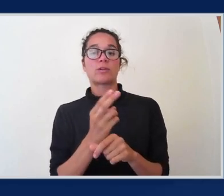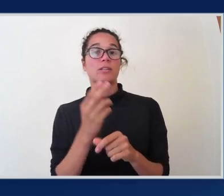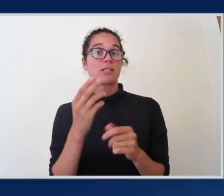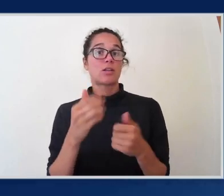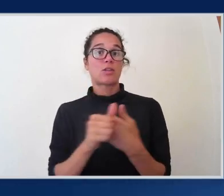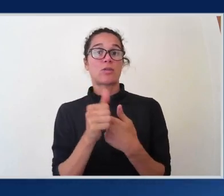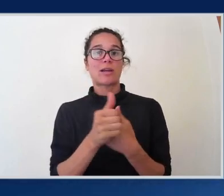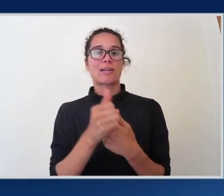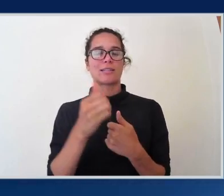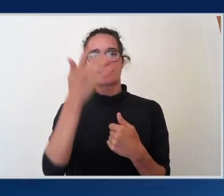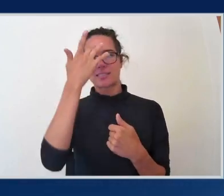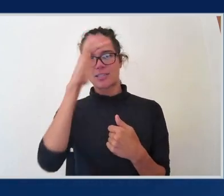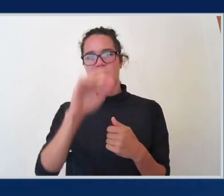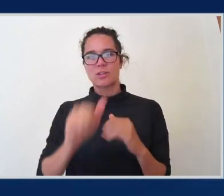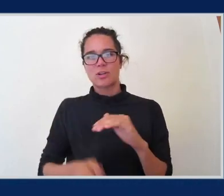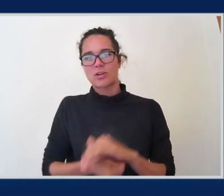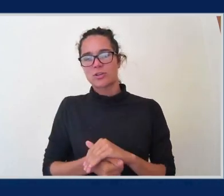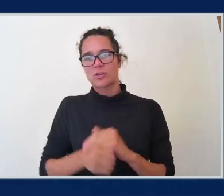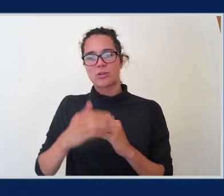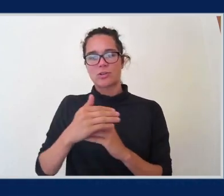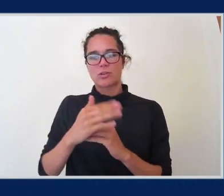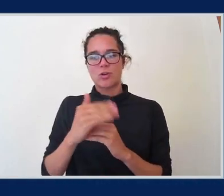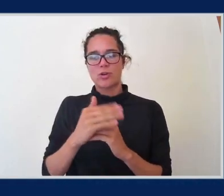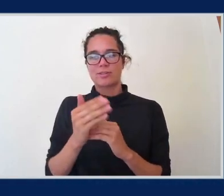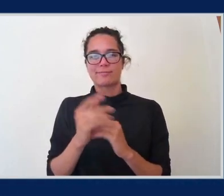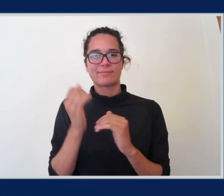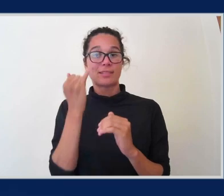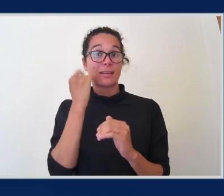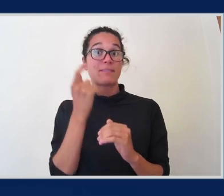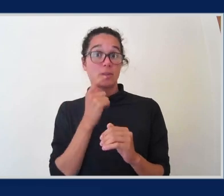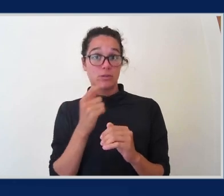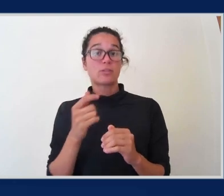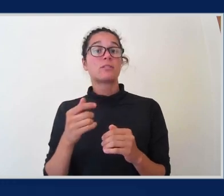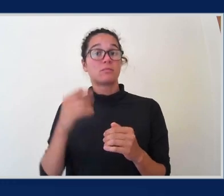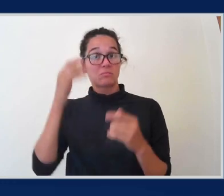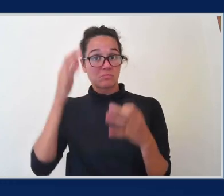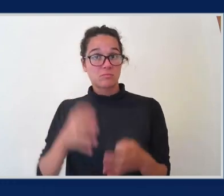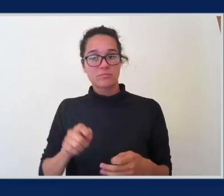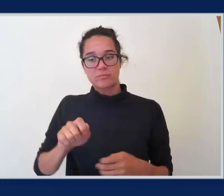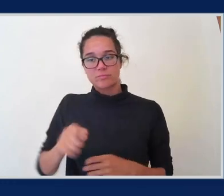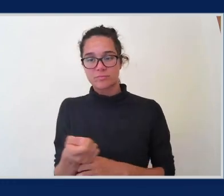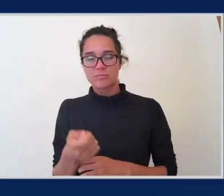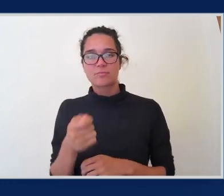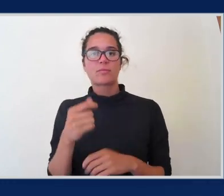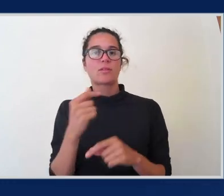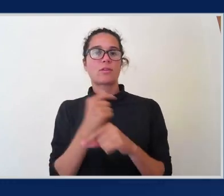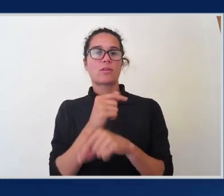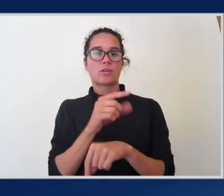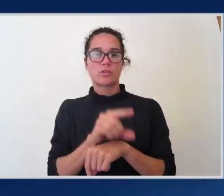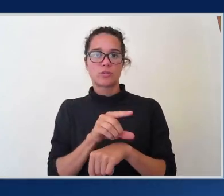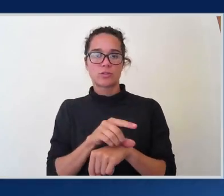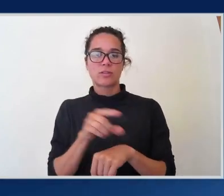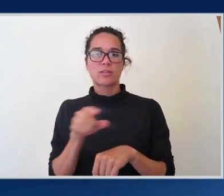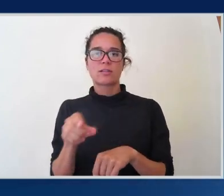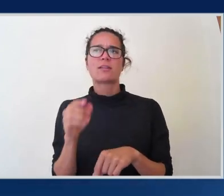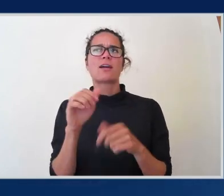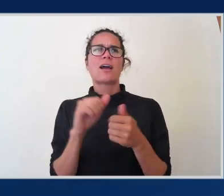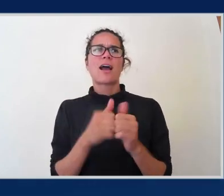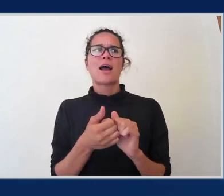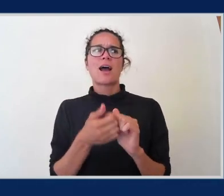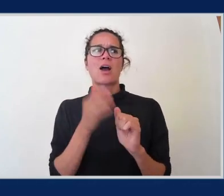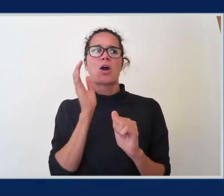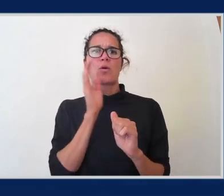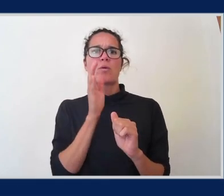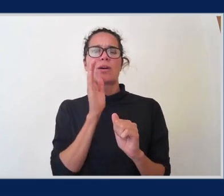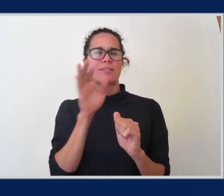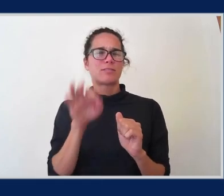a customer is, if you choose to turn on Guard Duty, well, the activities in your environment are being compared, I believe. How does that work? How would I describe that?